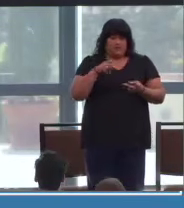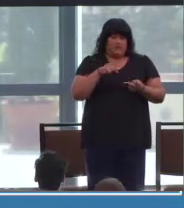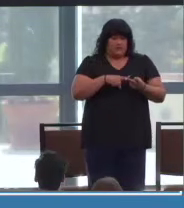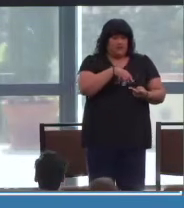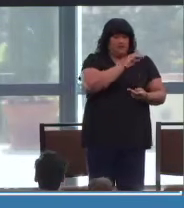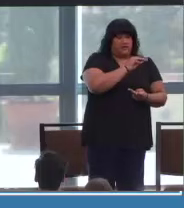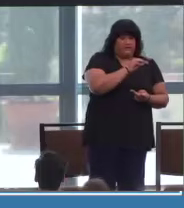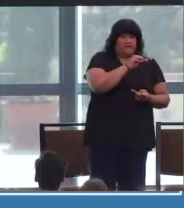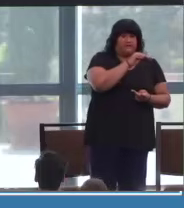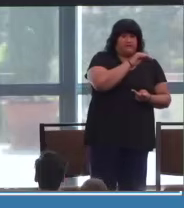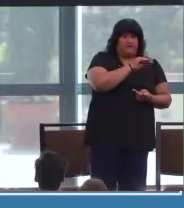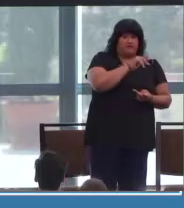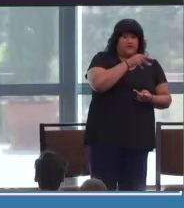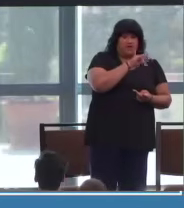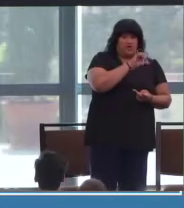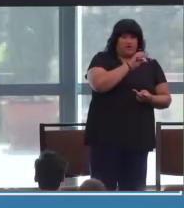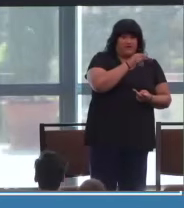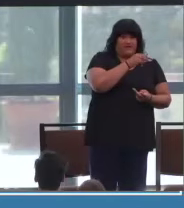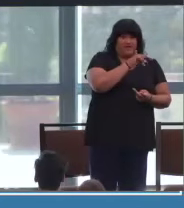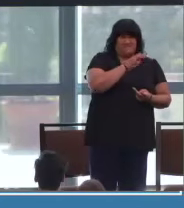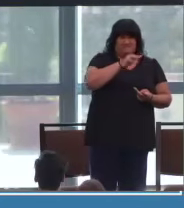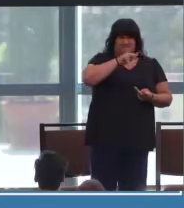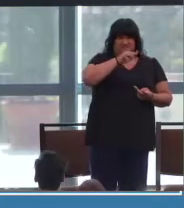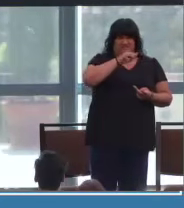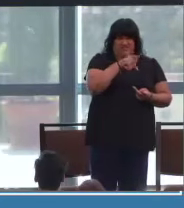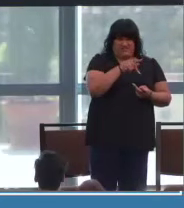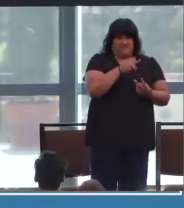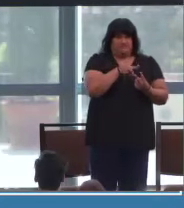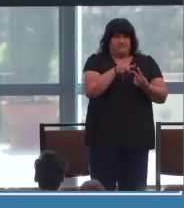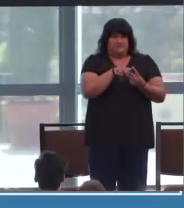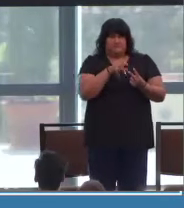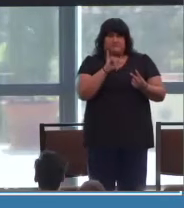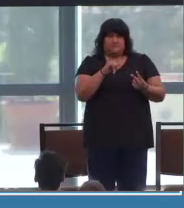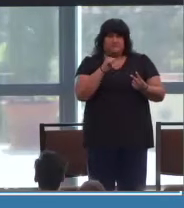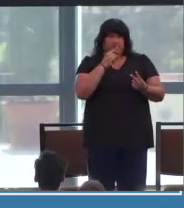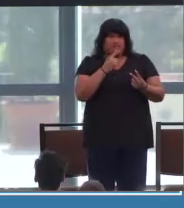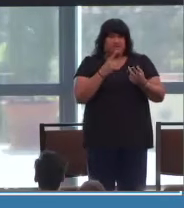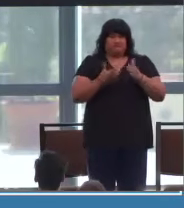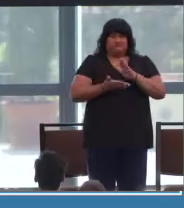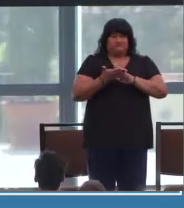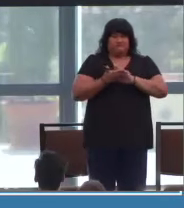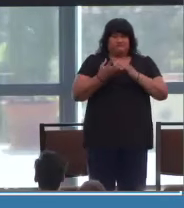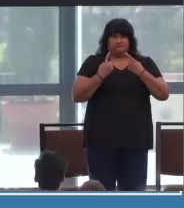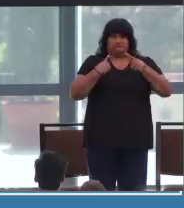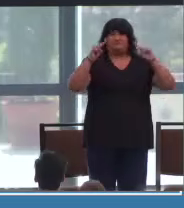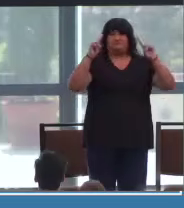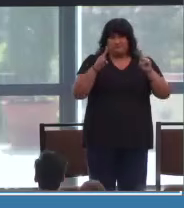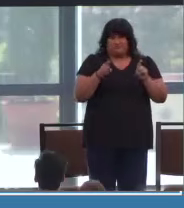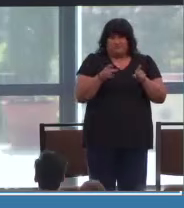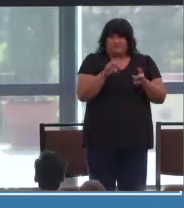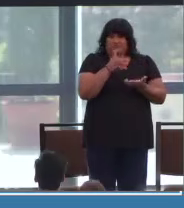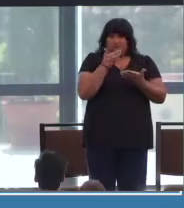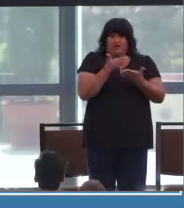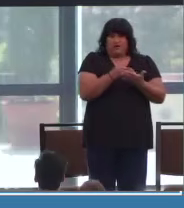the mycophenolate can reduce the efficacy of the oral contraceptive. So they just might not work as well in you if you are taking mycophenolate.